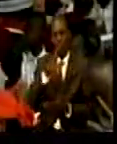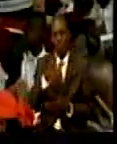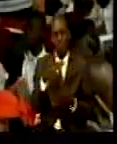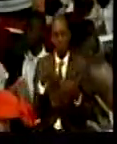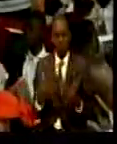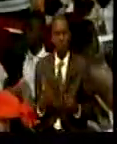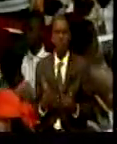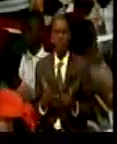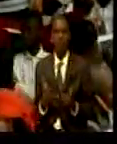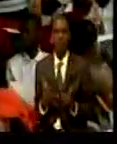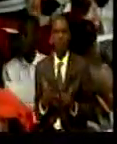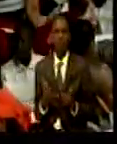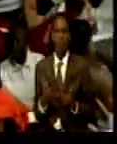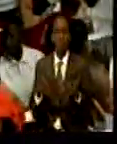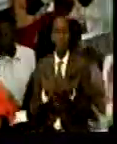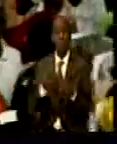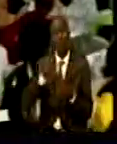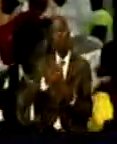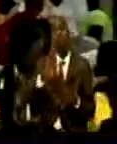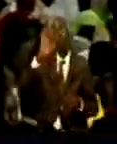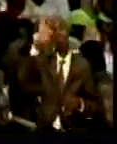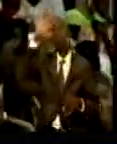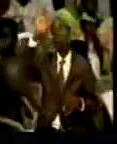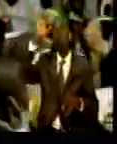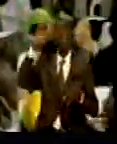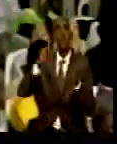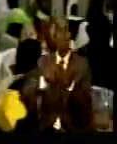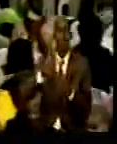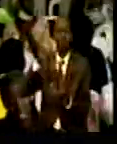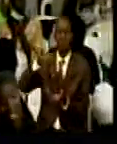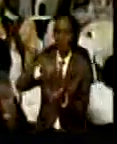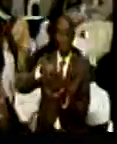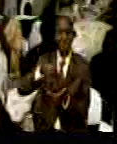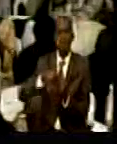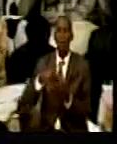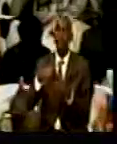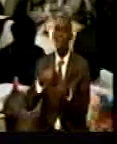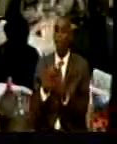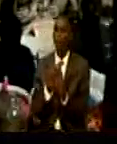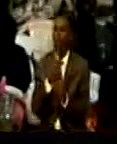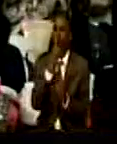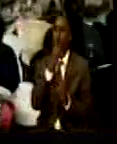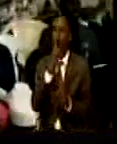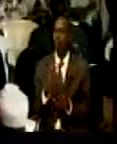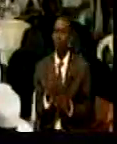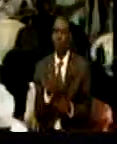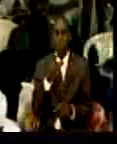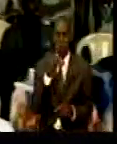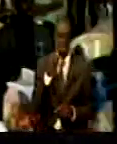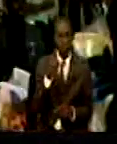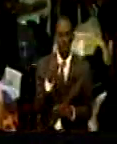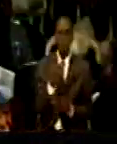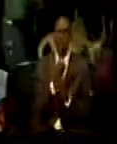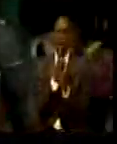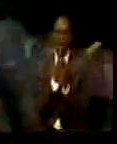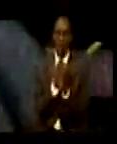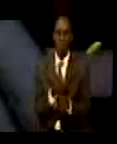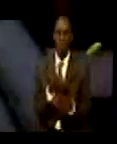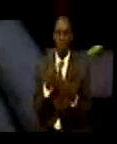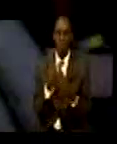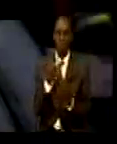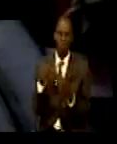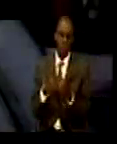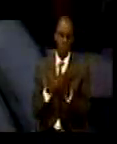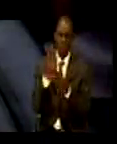you are raising up your hand and while you are standing up. Make sure that you respond to this call of the Lord right